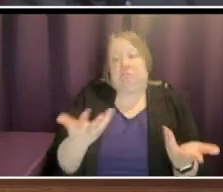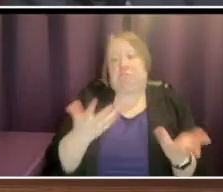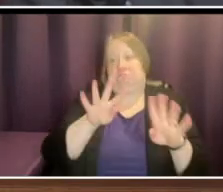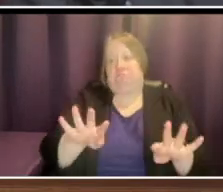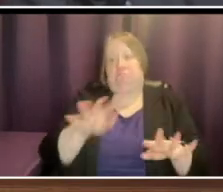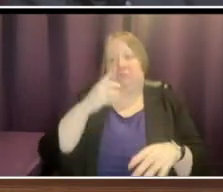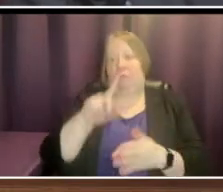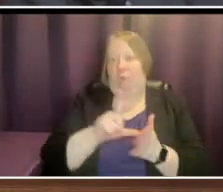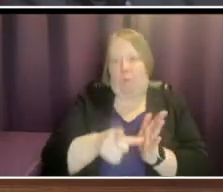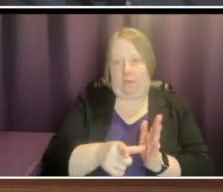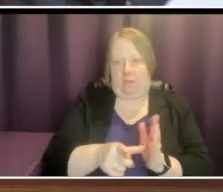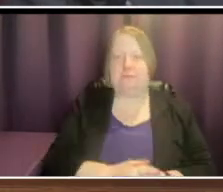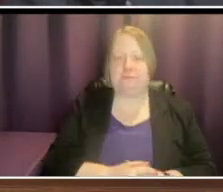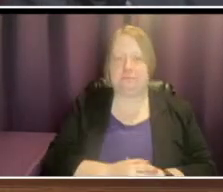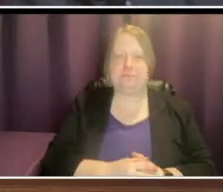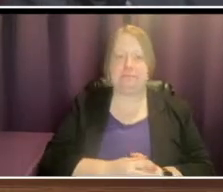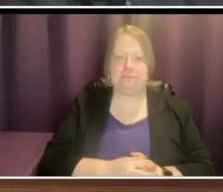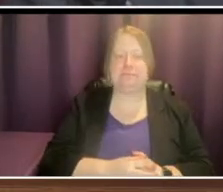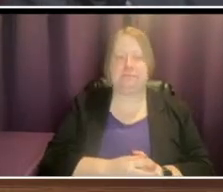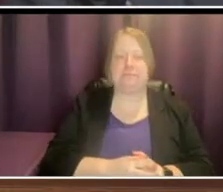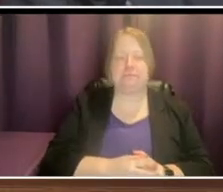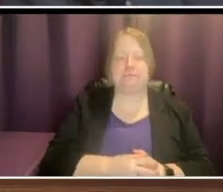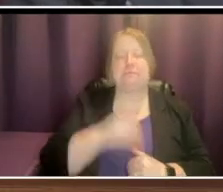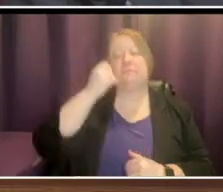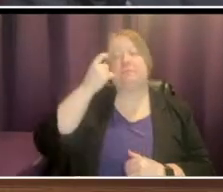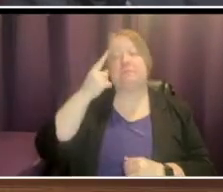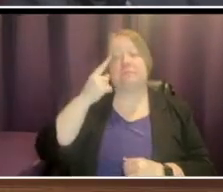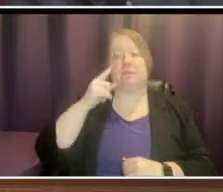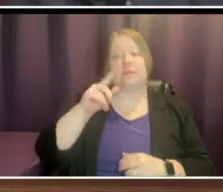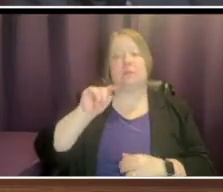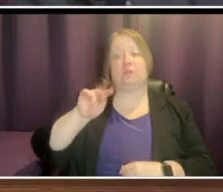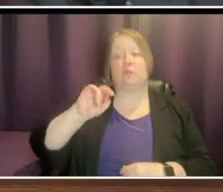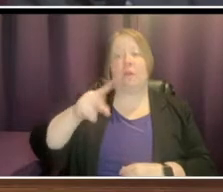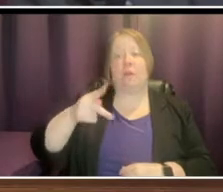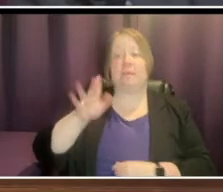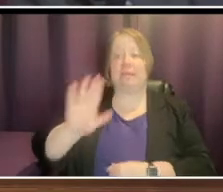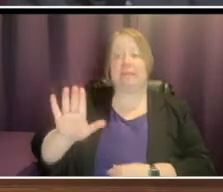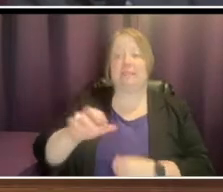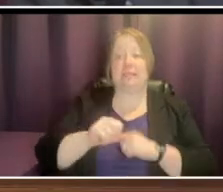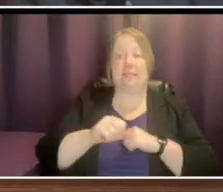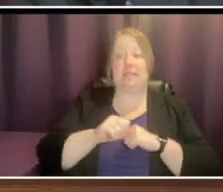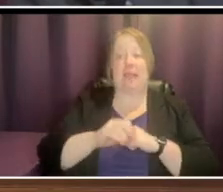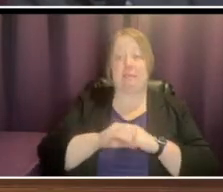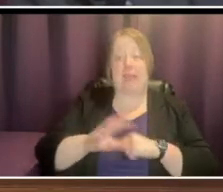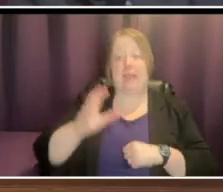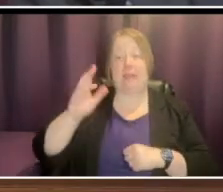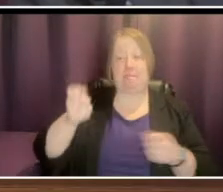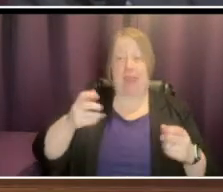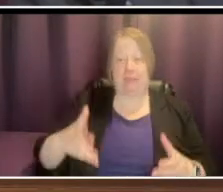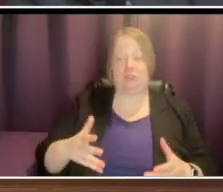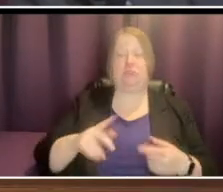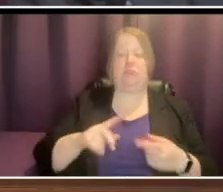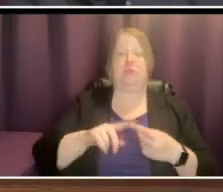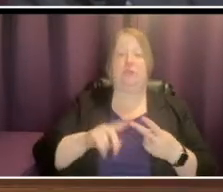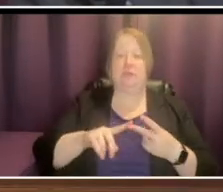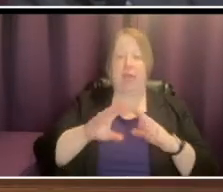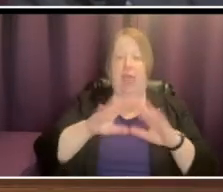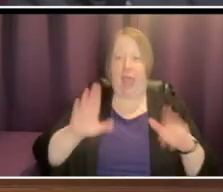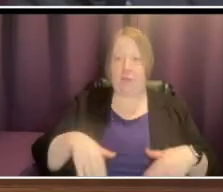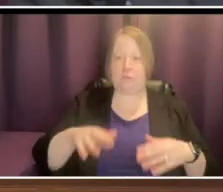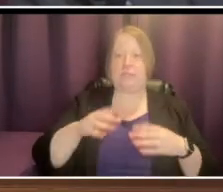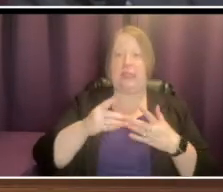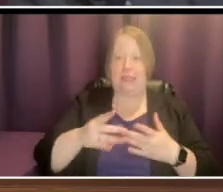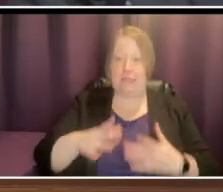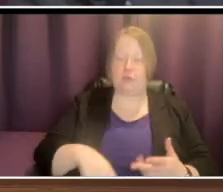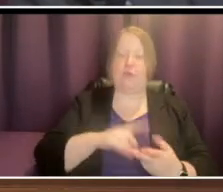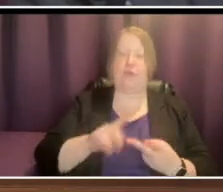time. Although President Trump's campaign manager, Bill Stepien, House Republican leader Kevin McCarthy, and